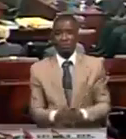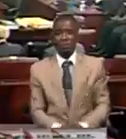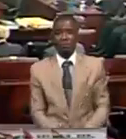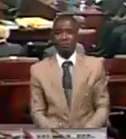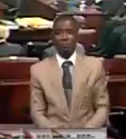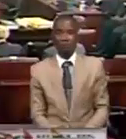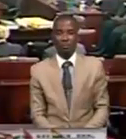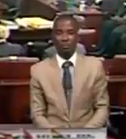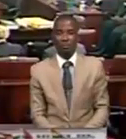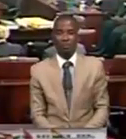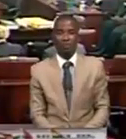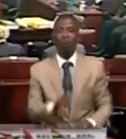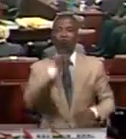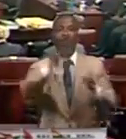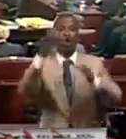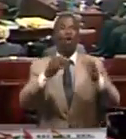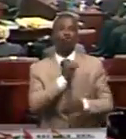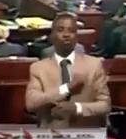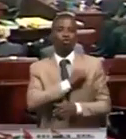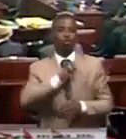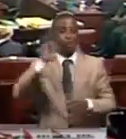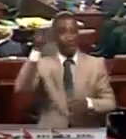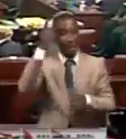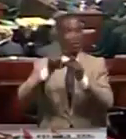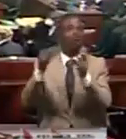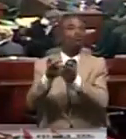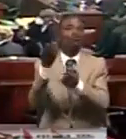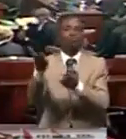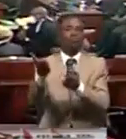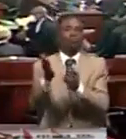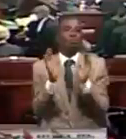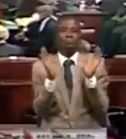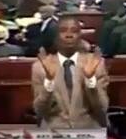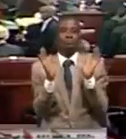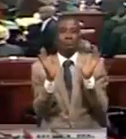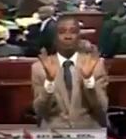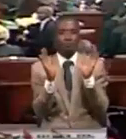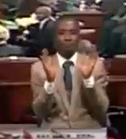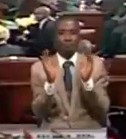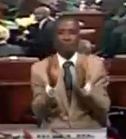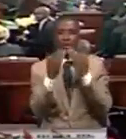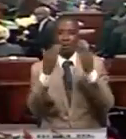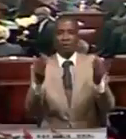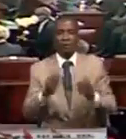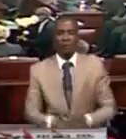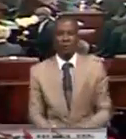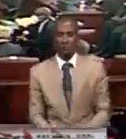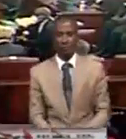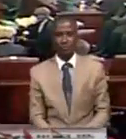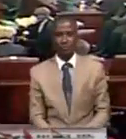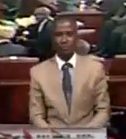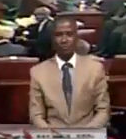party, a party, not the court. Sorry. Not the court. Yeah. The other side can treat it as such. Thank you.